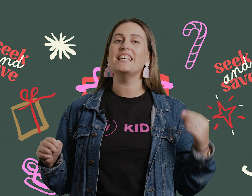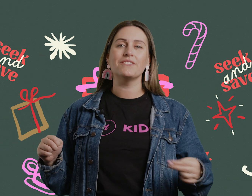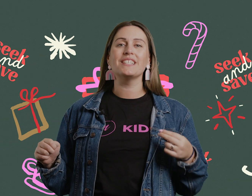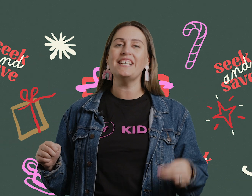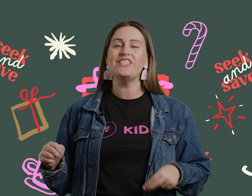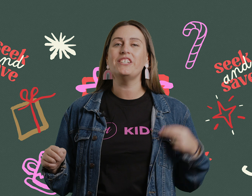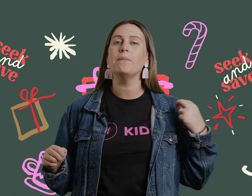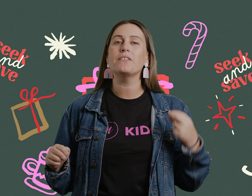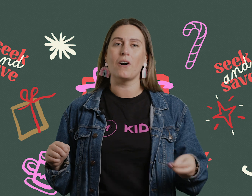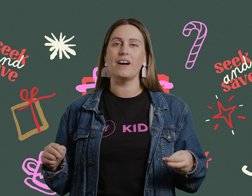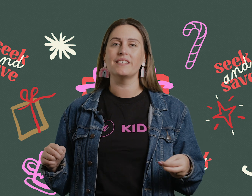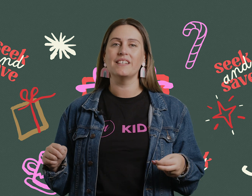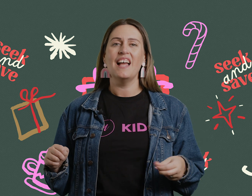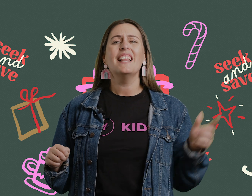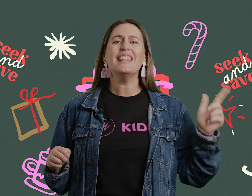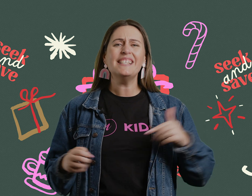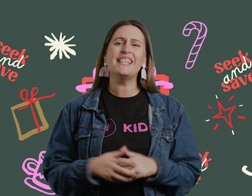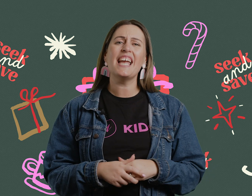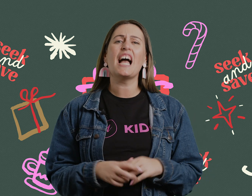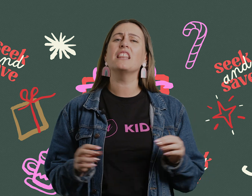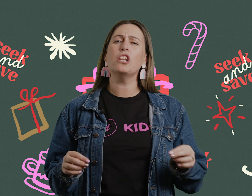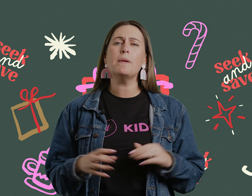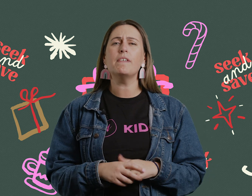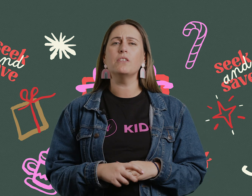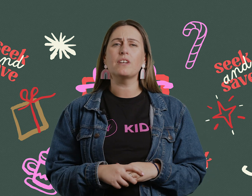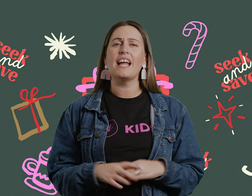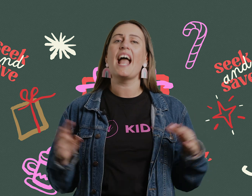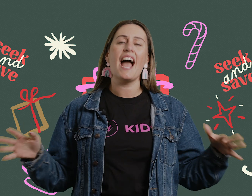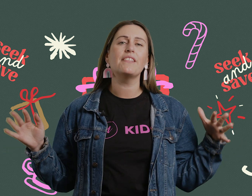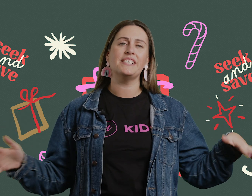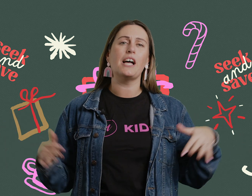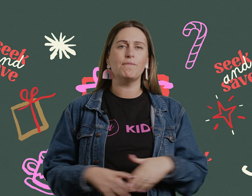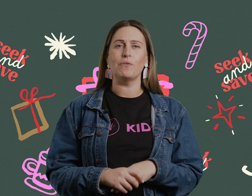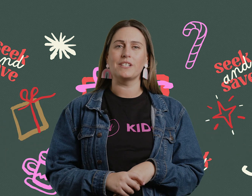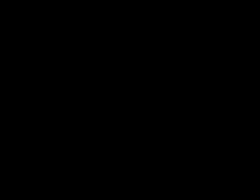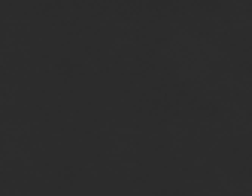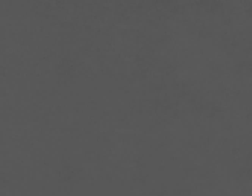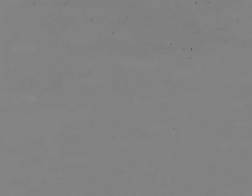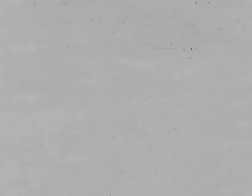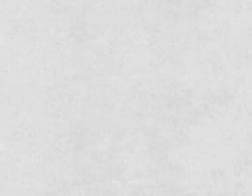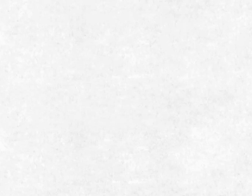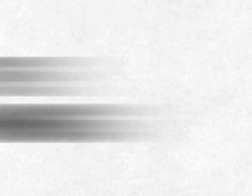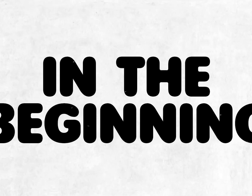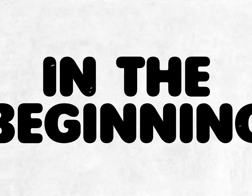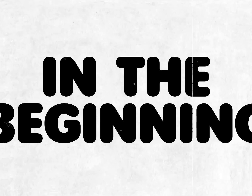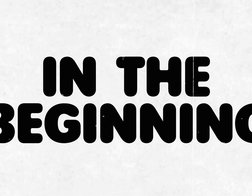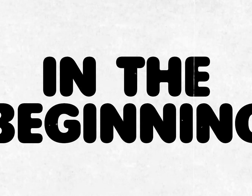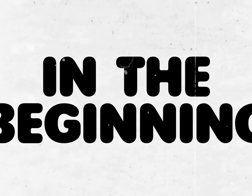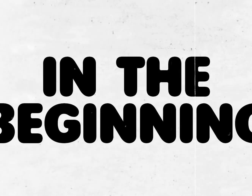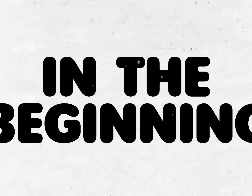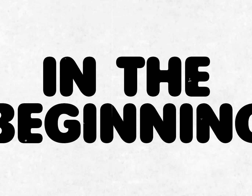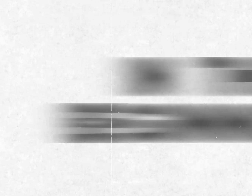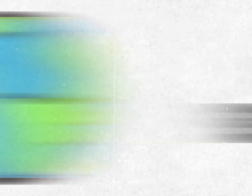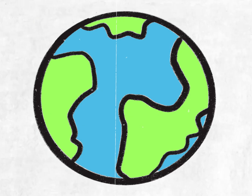brought back into relationship with God. Let's take a little bit of a look at how this unfolded. In the beginning,